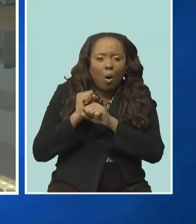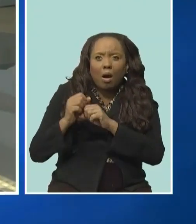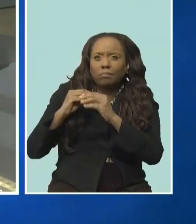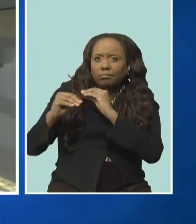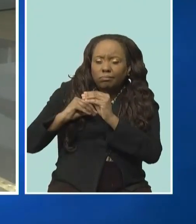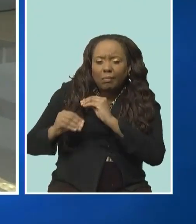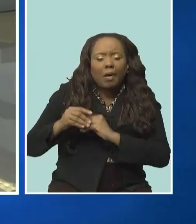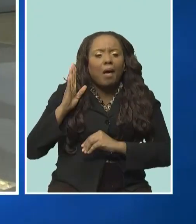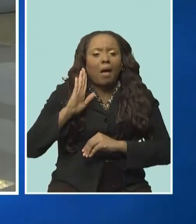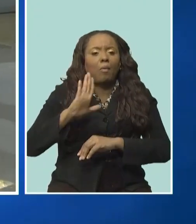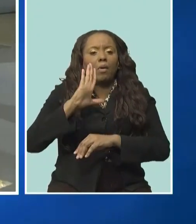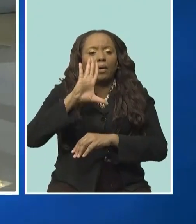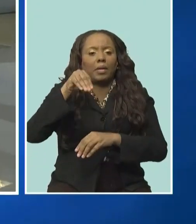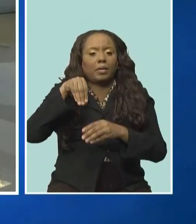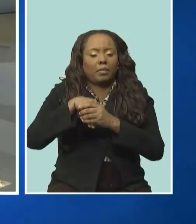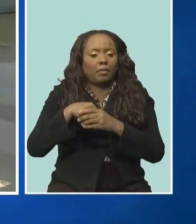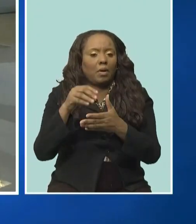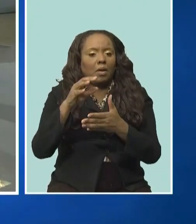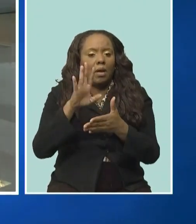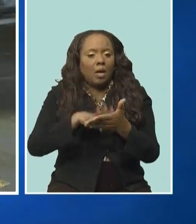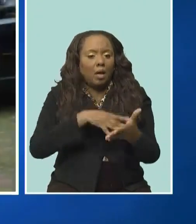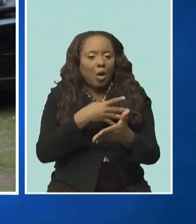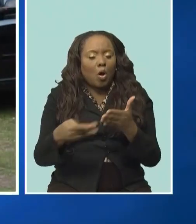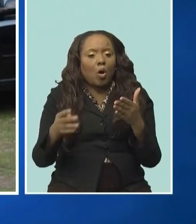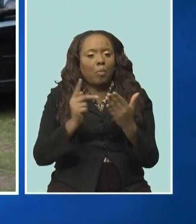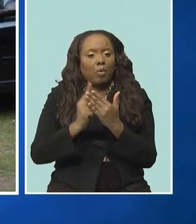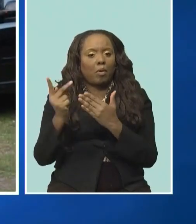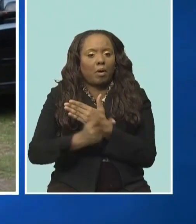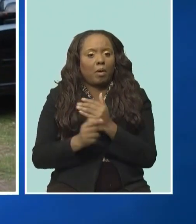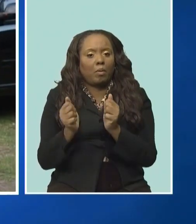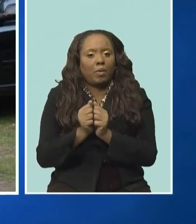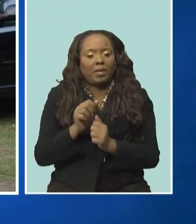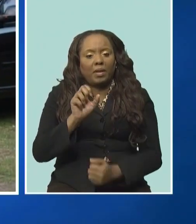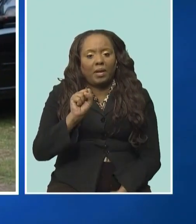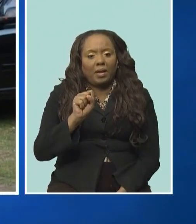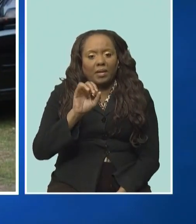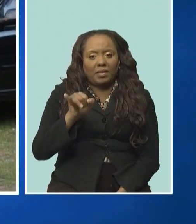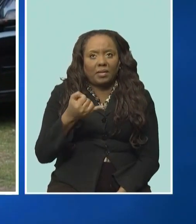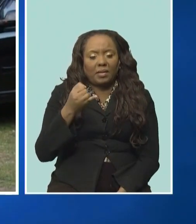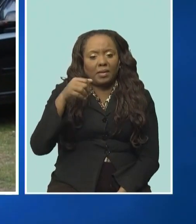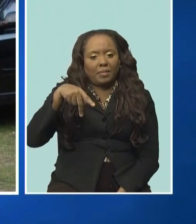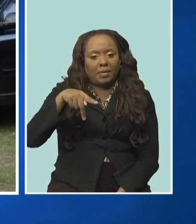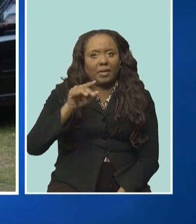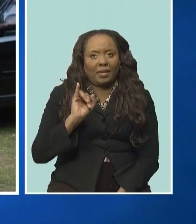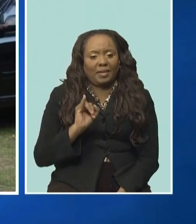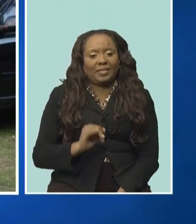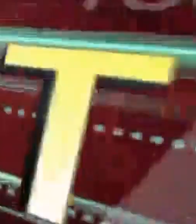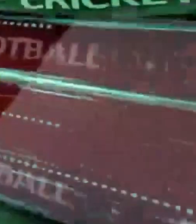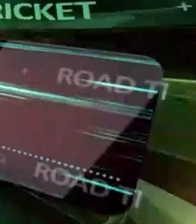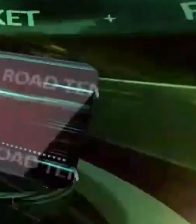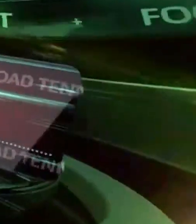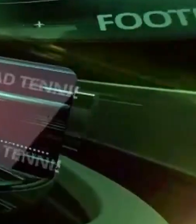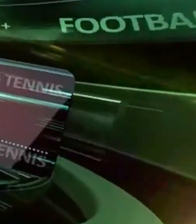the Samuel Jackman Prescott Institute of Technology. Trevor Thorpe for the Business Report.